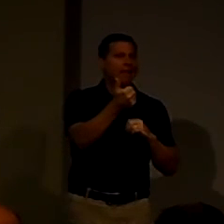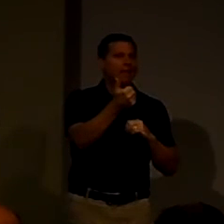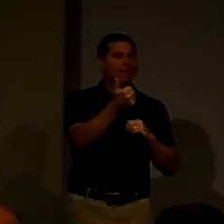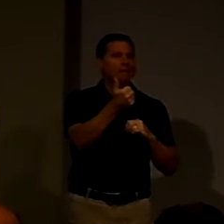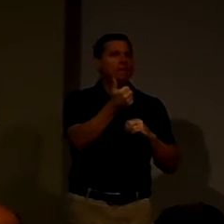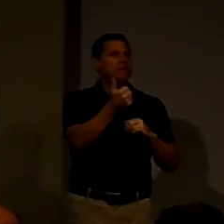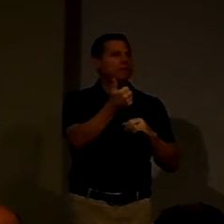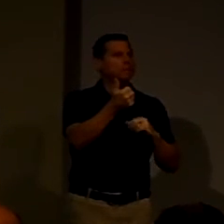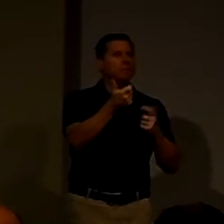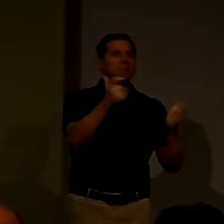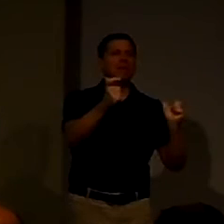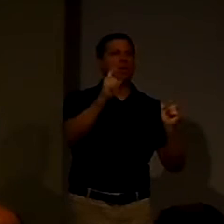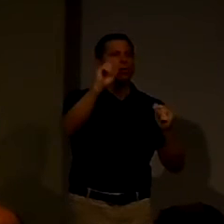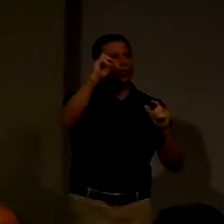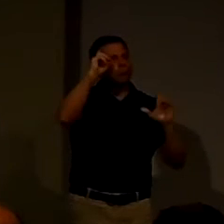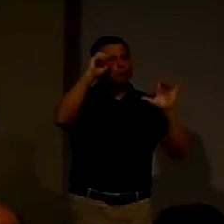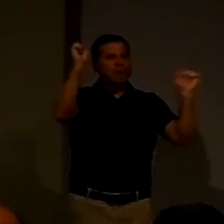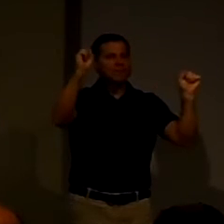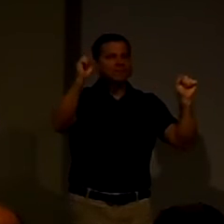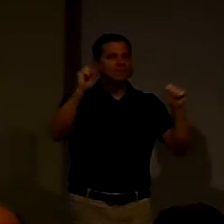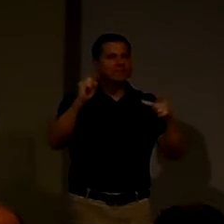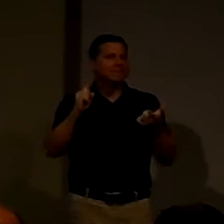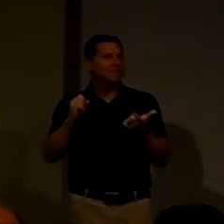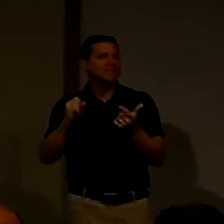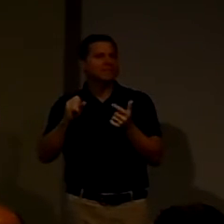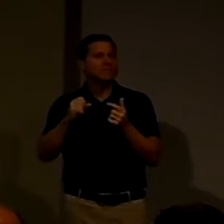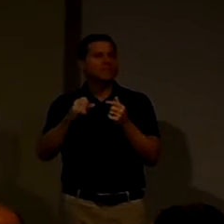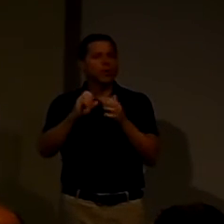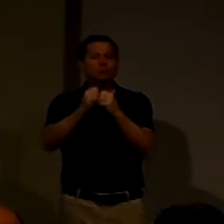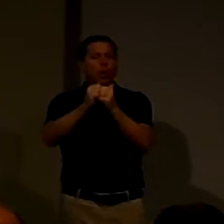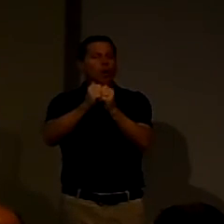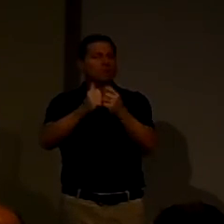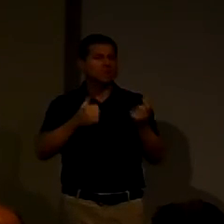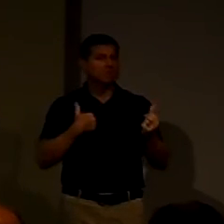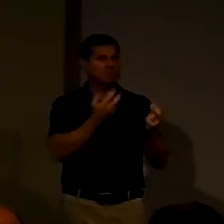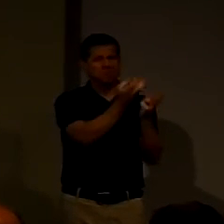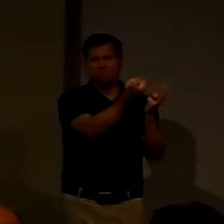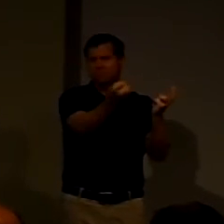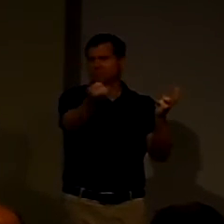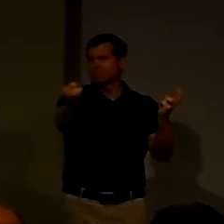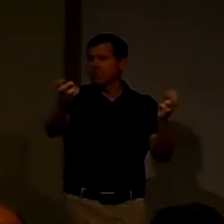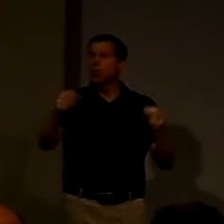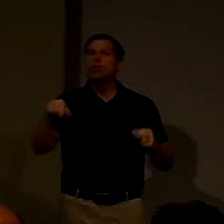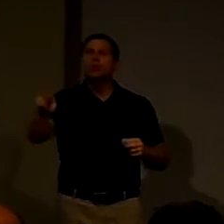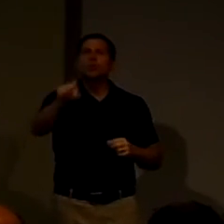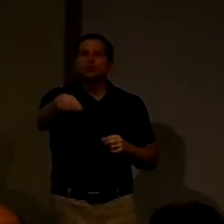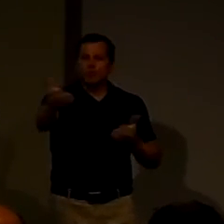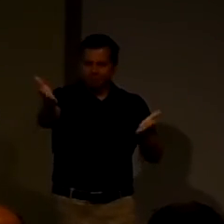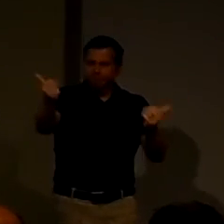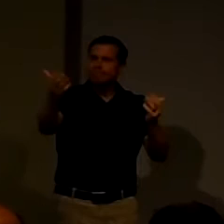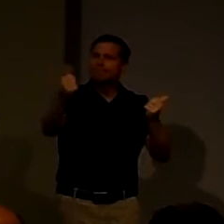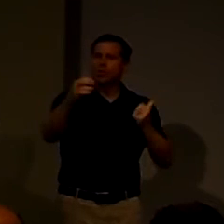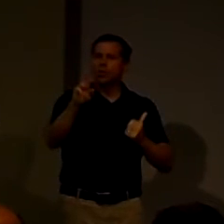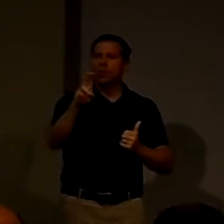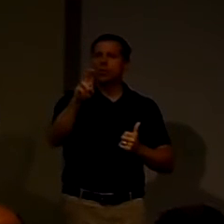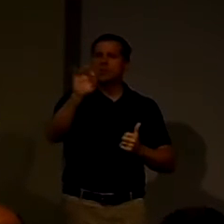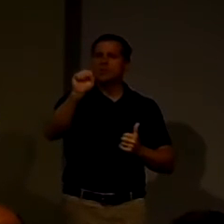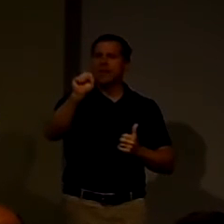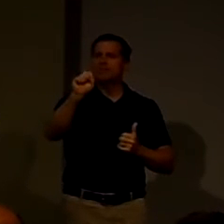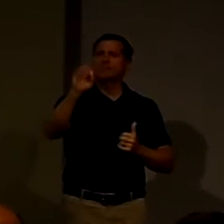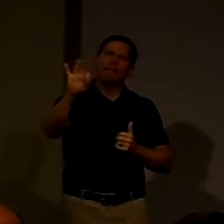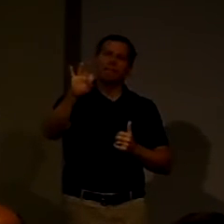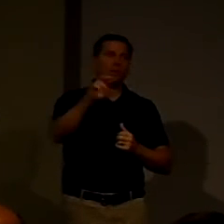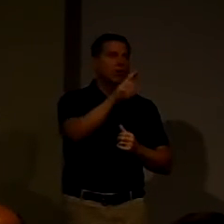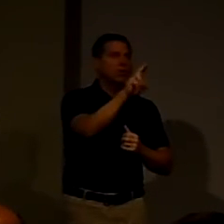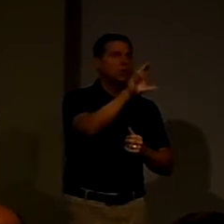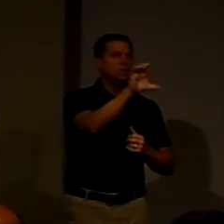10 big 12 presidents and the commissioner of the league, I would be making the exact same argument right now about why they need to bring USF and probably